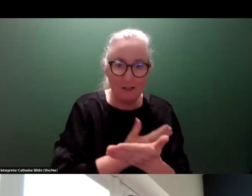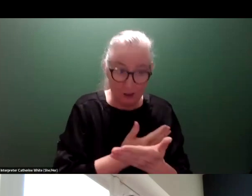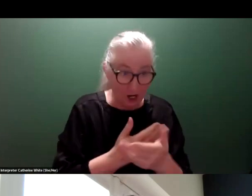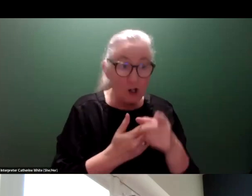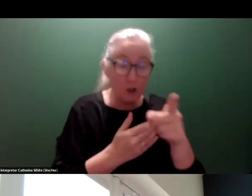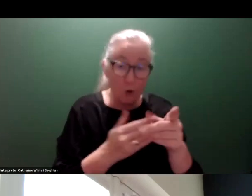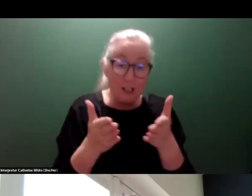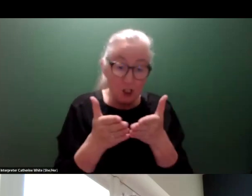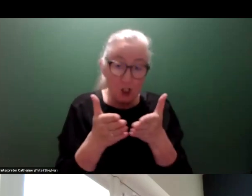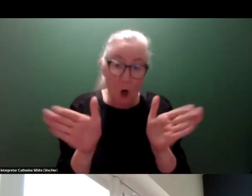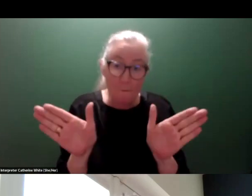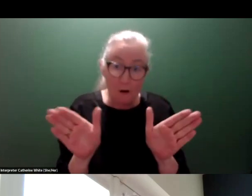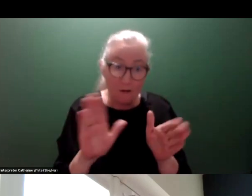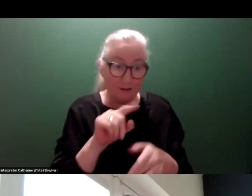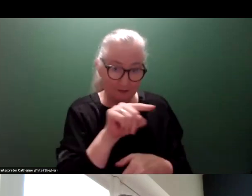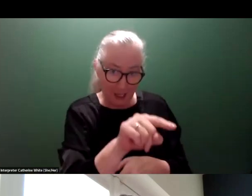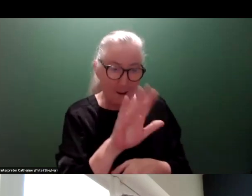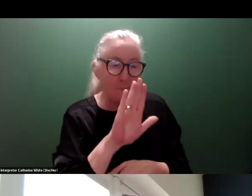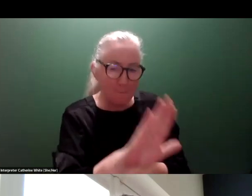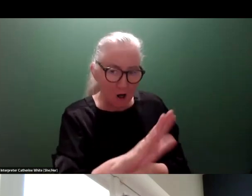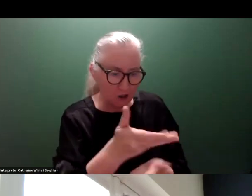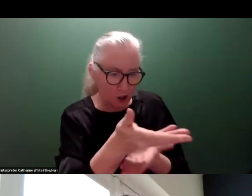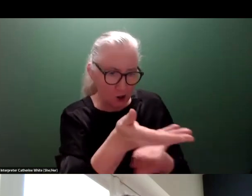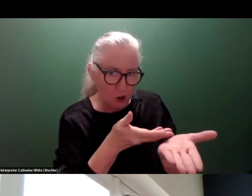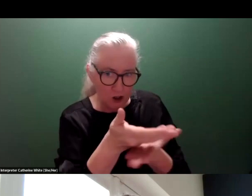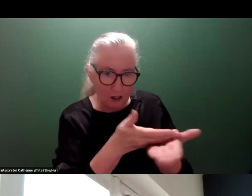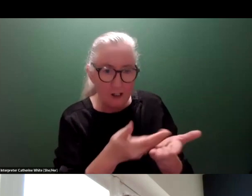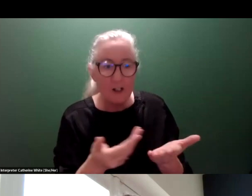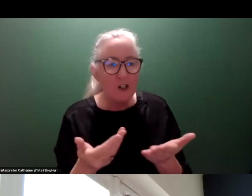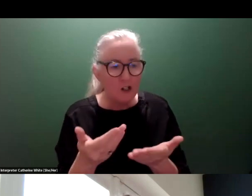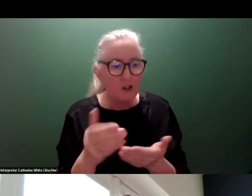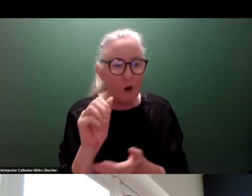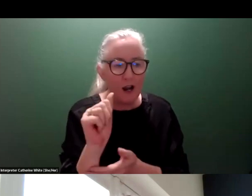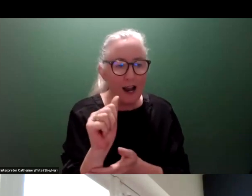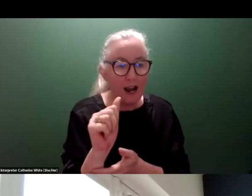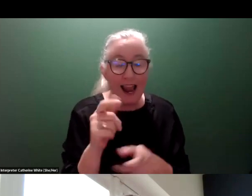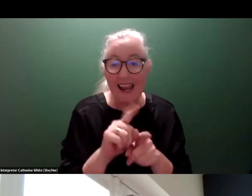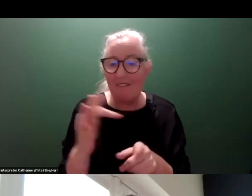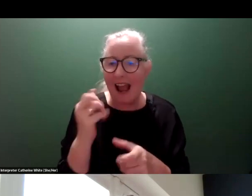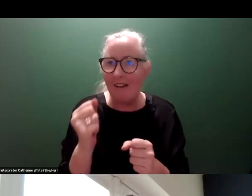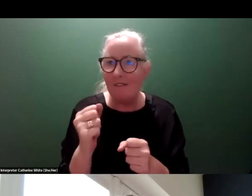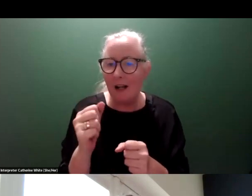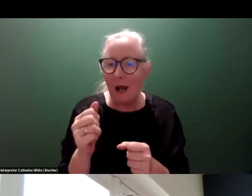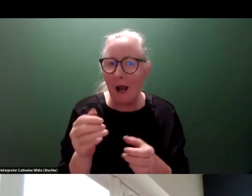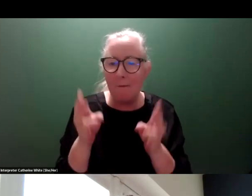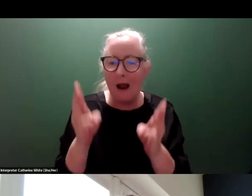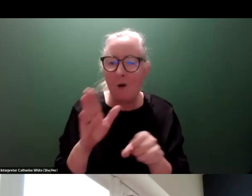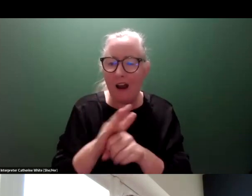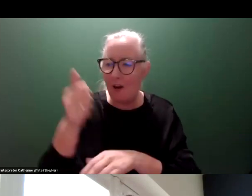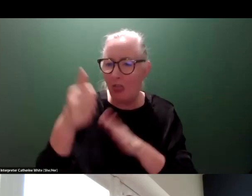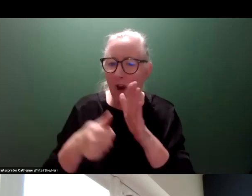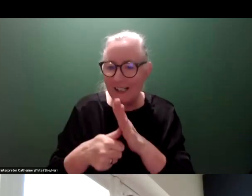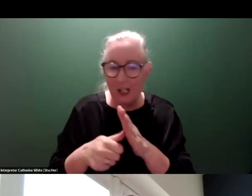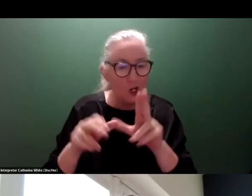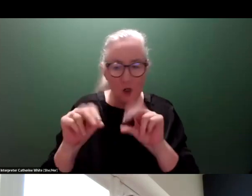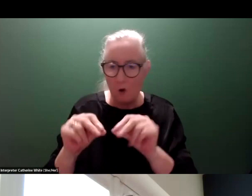scope, they must be consulted. An attorney under an enduring power of attorney cannot have any rights